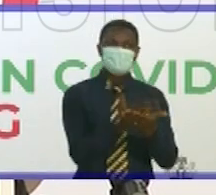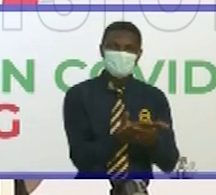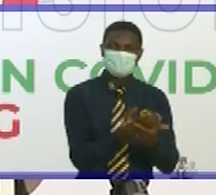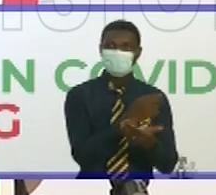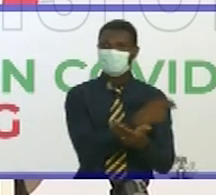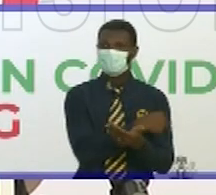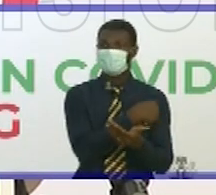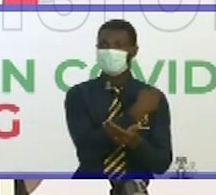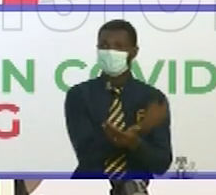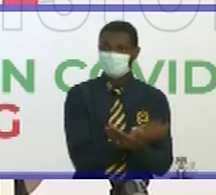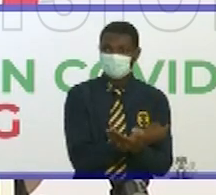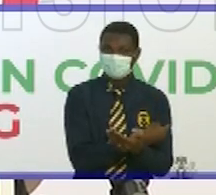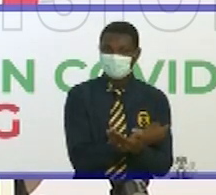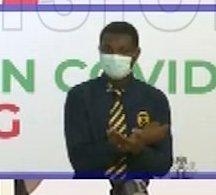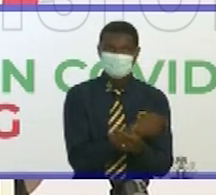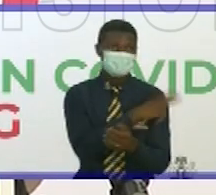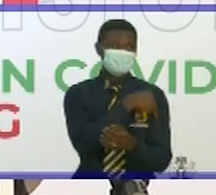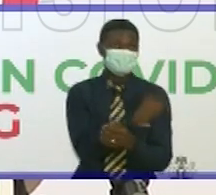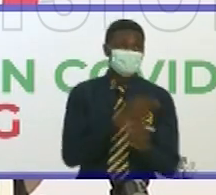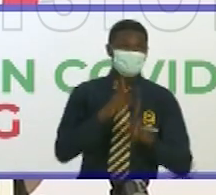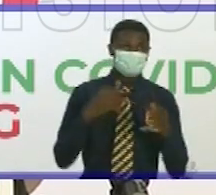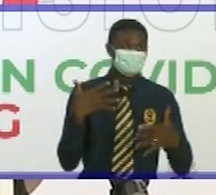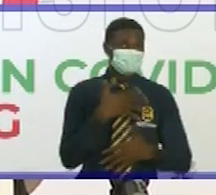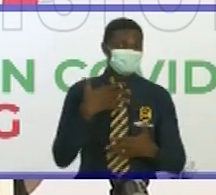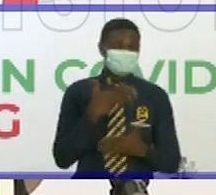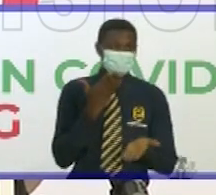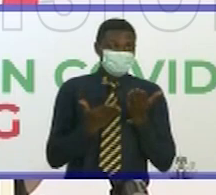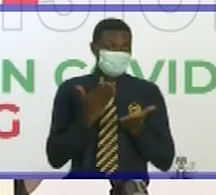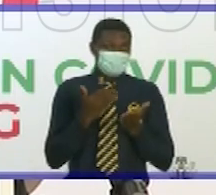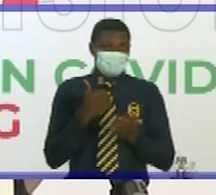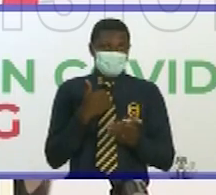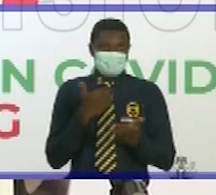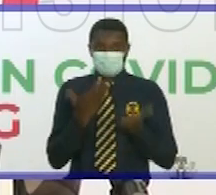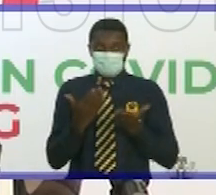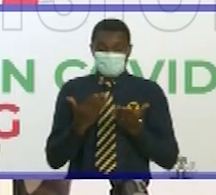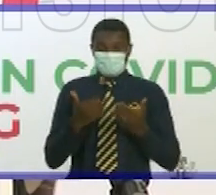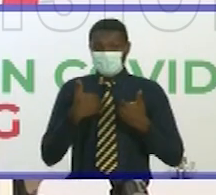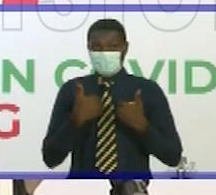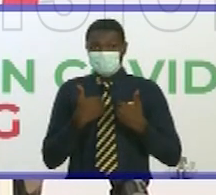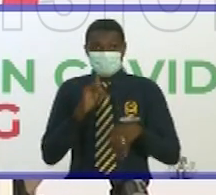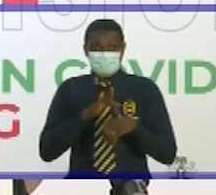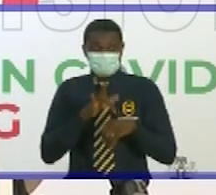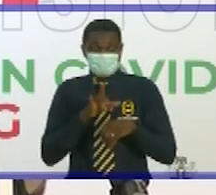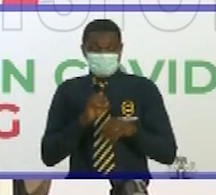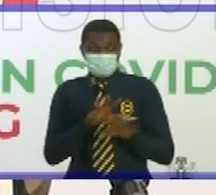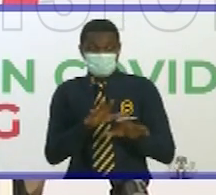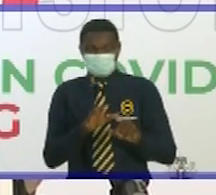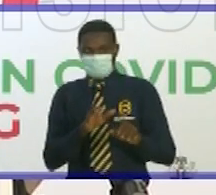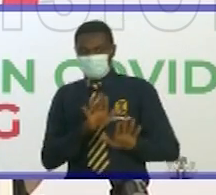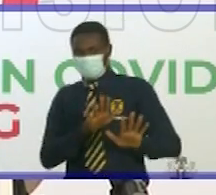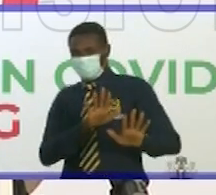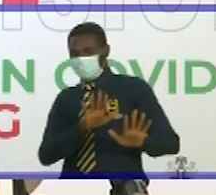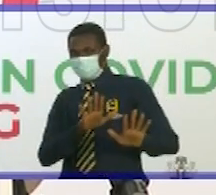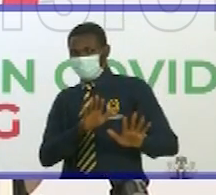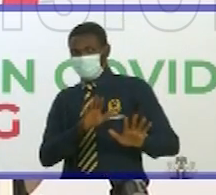idi pe won mo boya o ni COVID-19 abi ko ni idi yen ni won wa ti omo